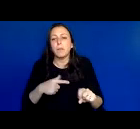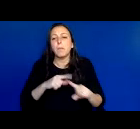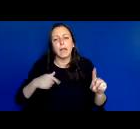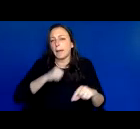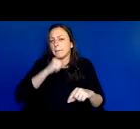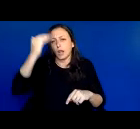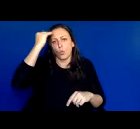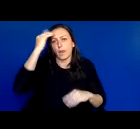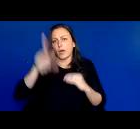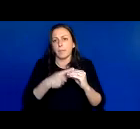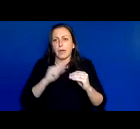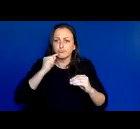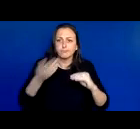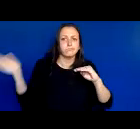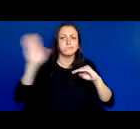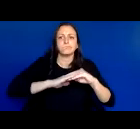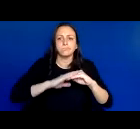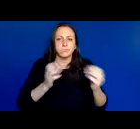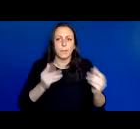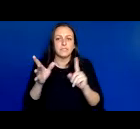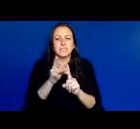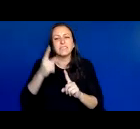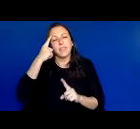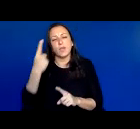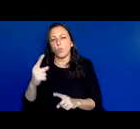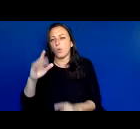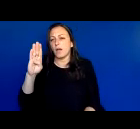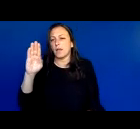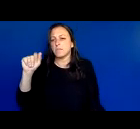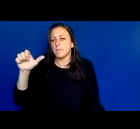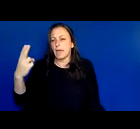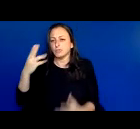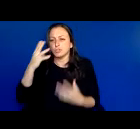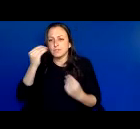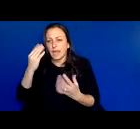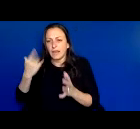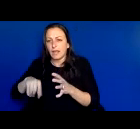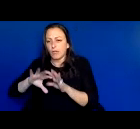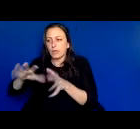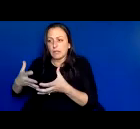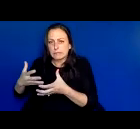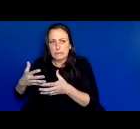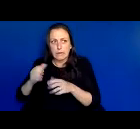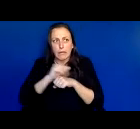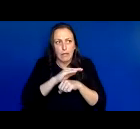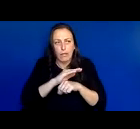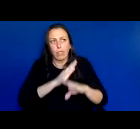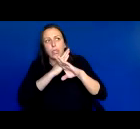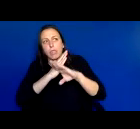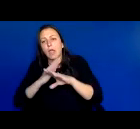than a batch that I think we had to repeat. Thank you. Great, thank you.